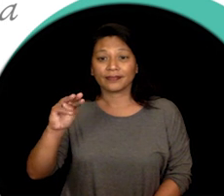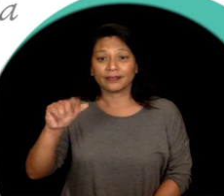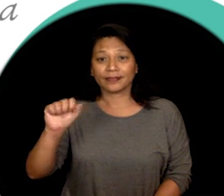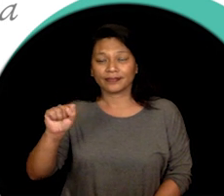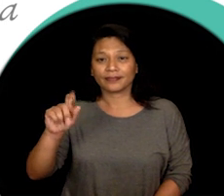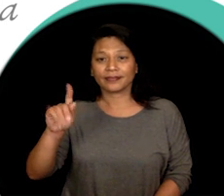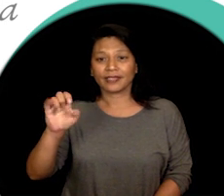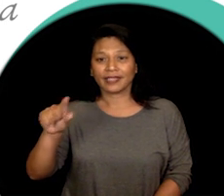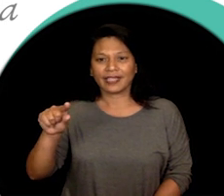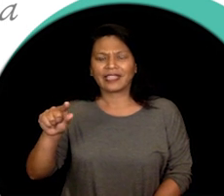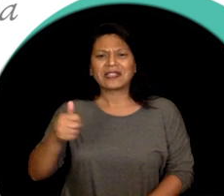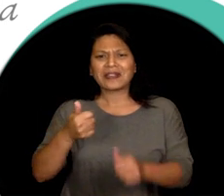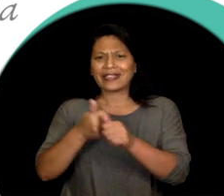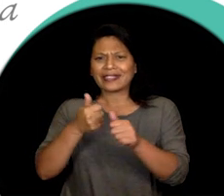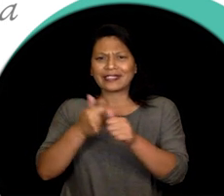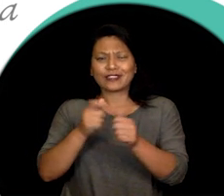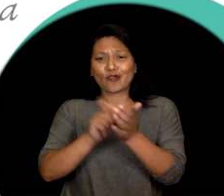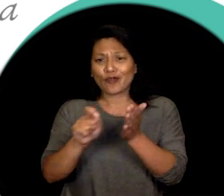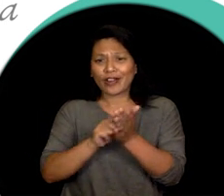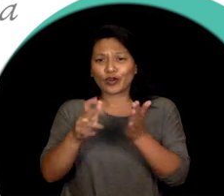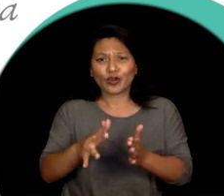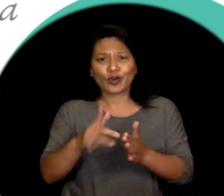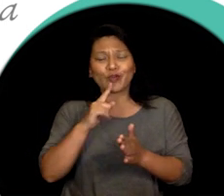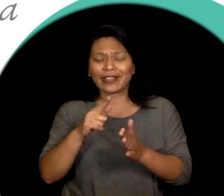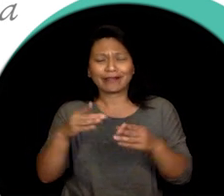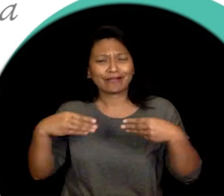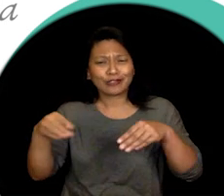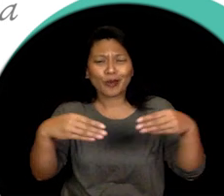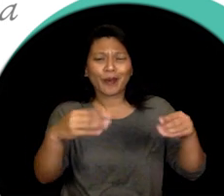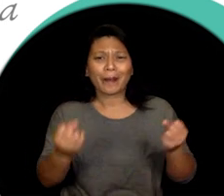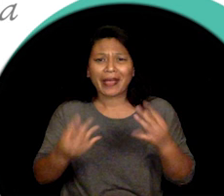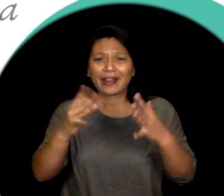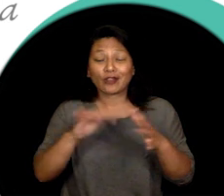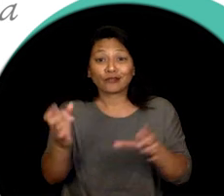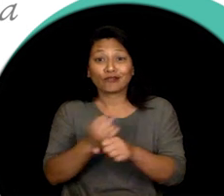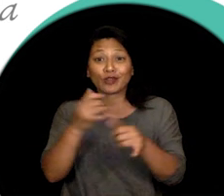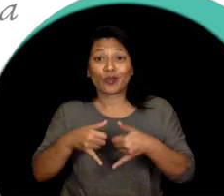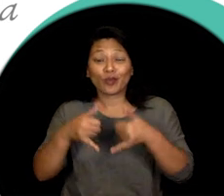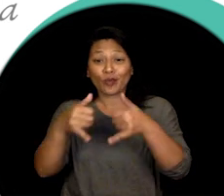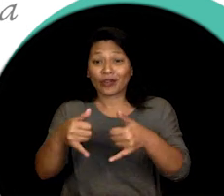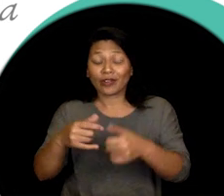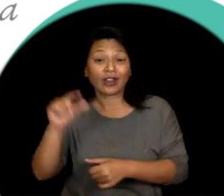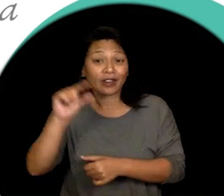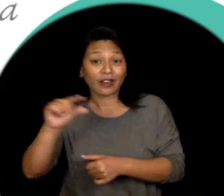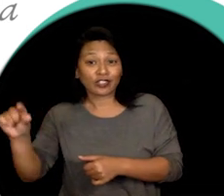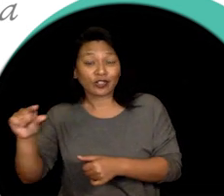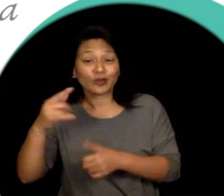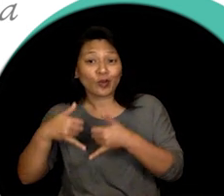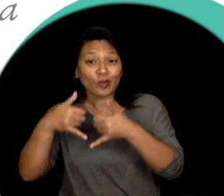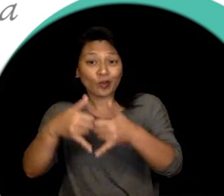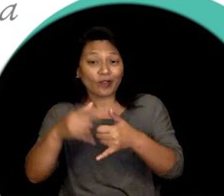Thomas King is a best-selling and an award-winning writer. He has been honored with a Governor General's Literary Award for